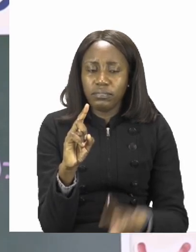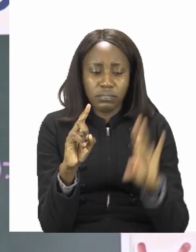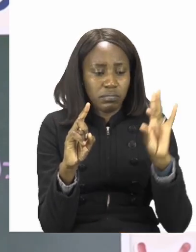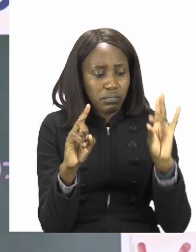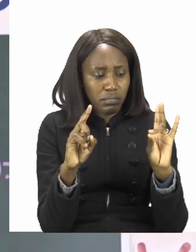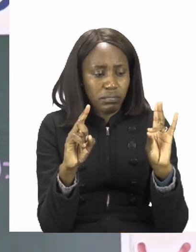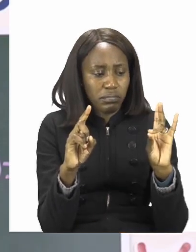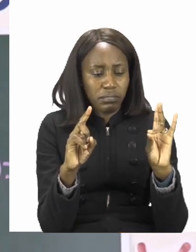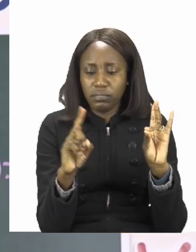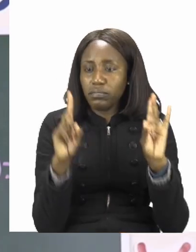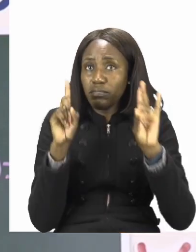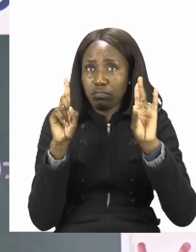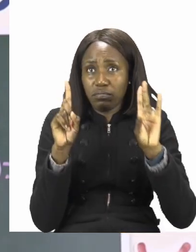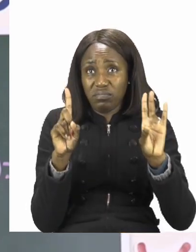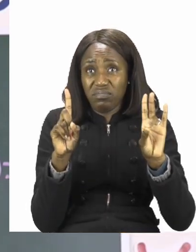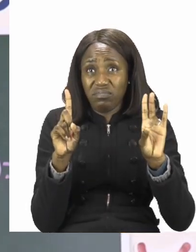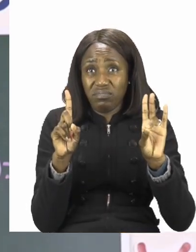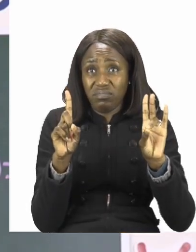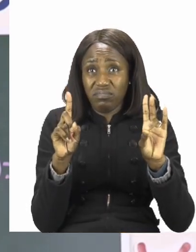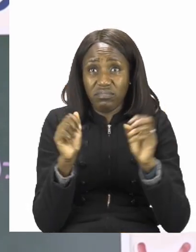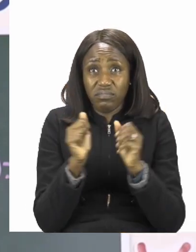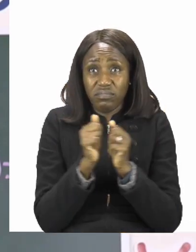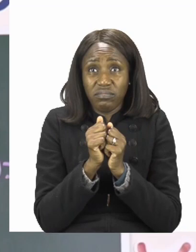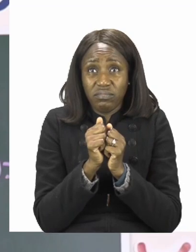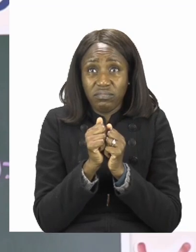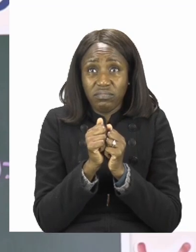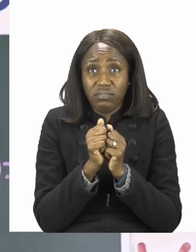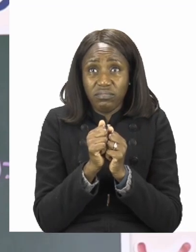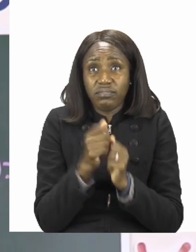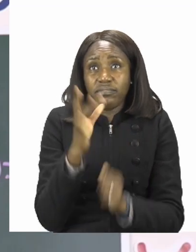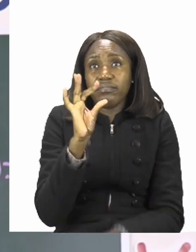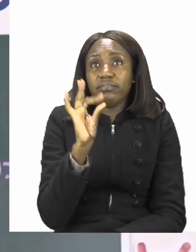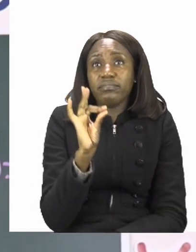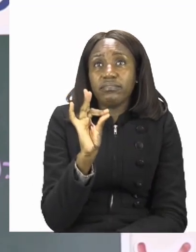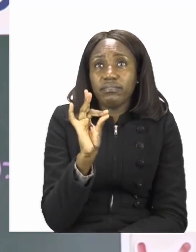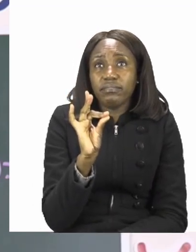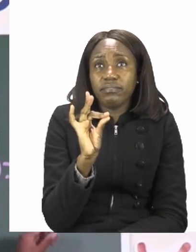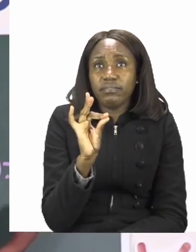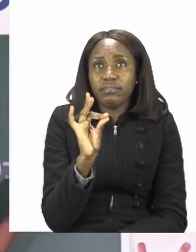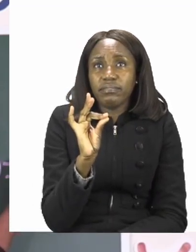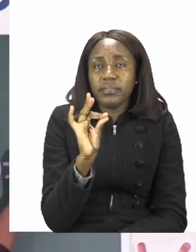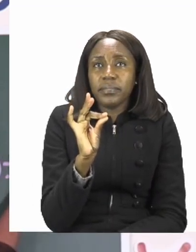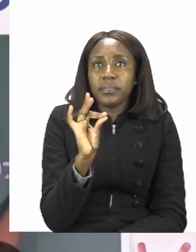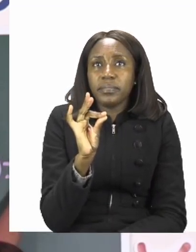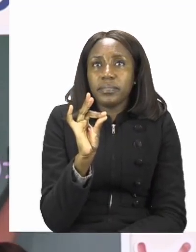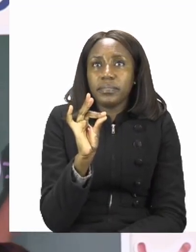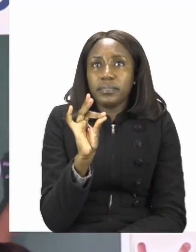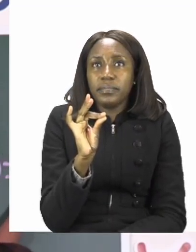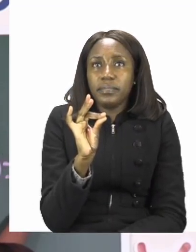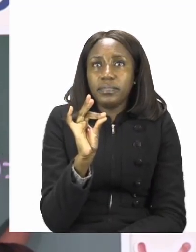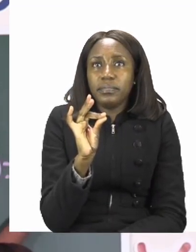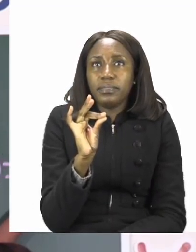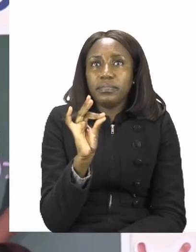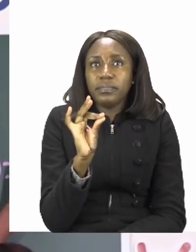7 and we add 1 more, it will give us 8.